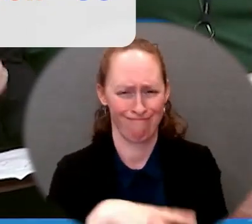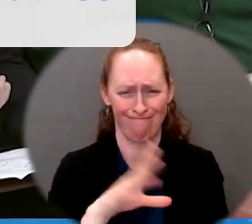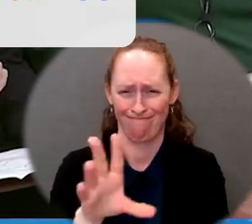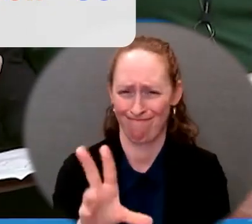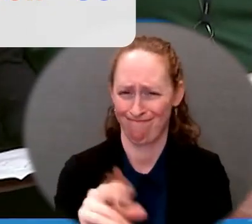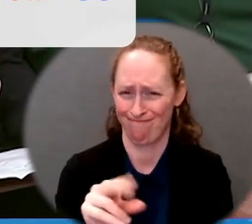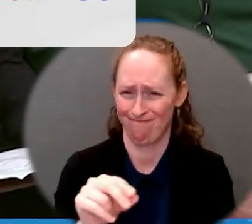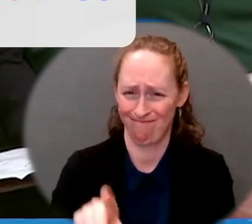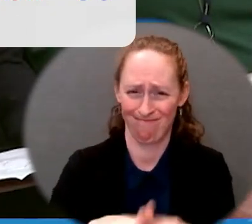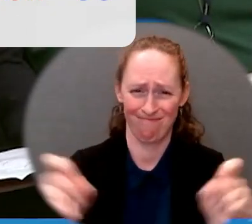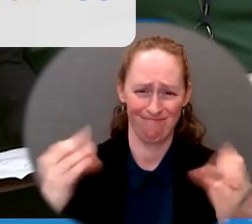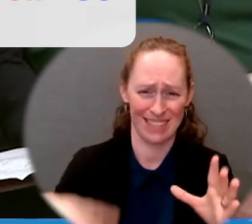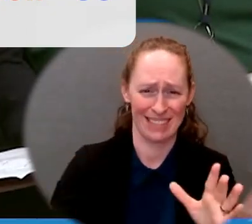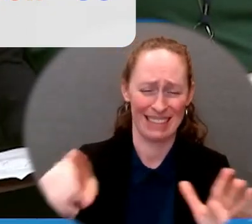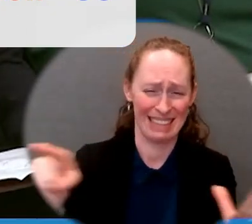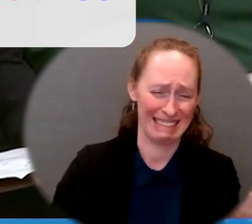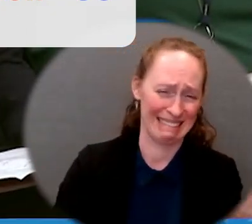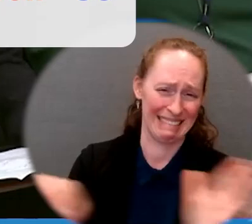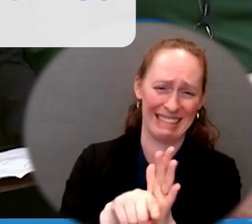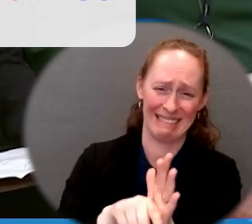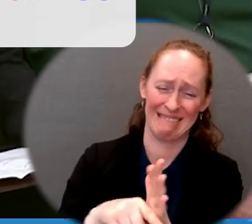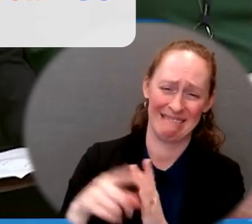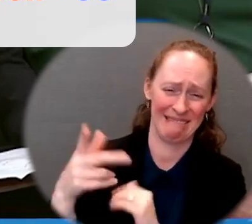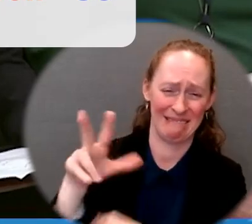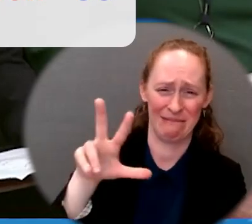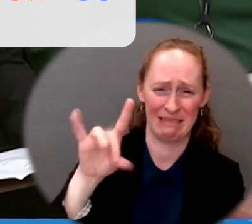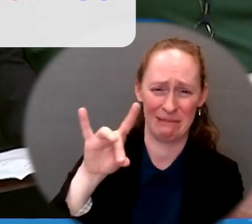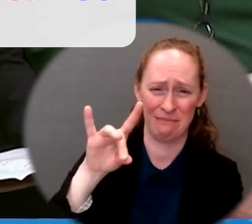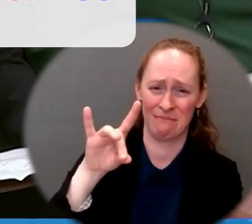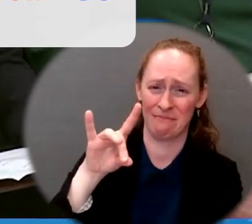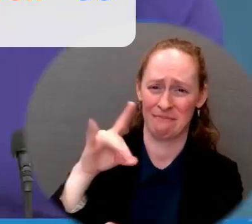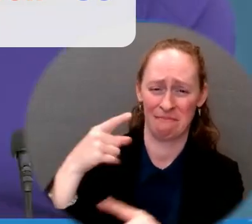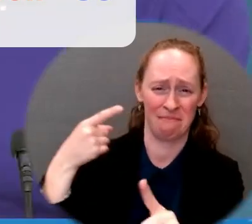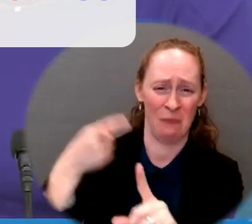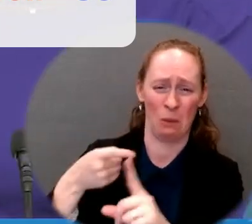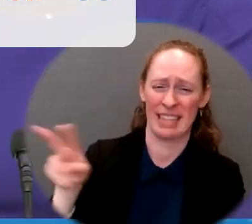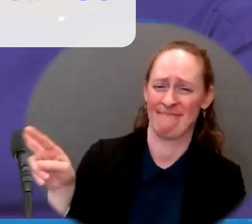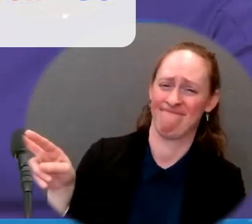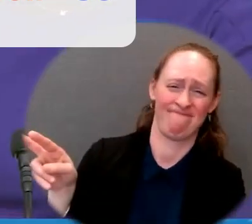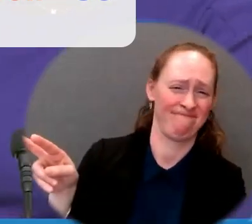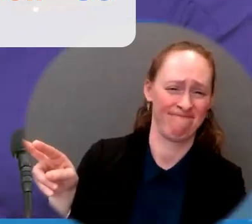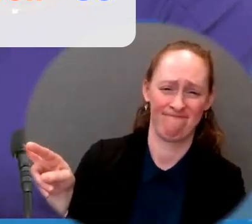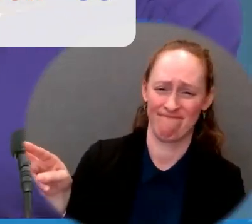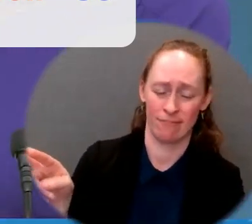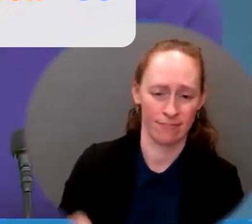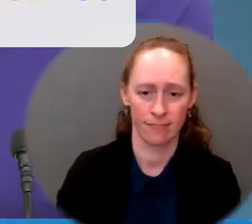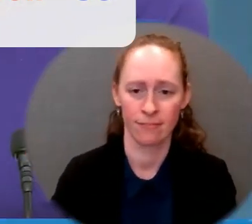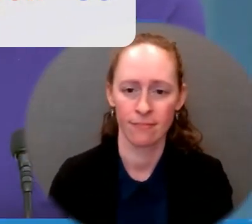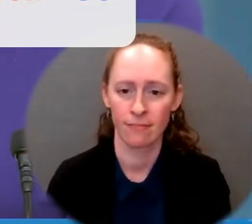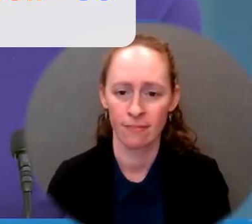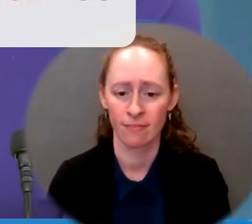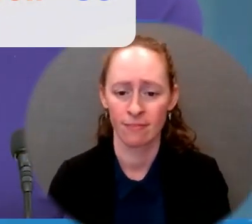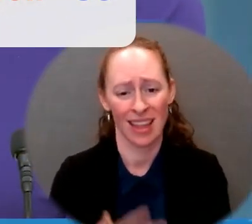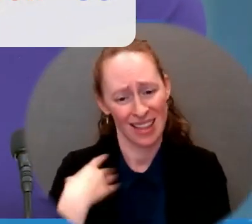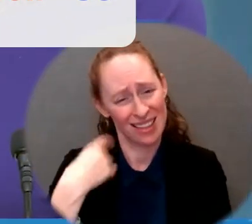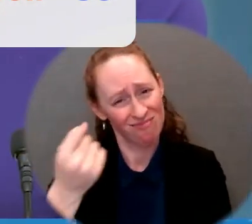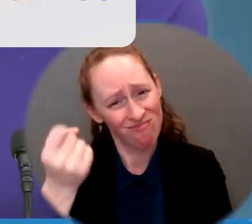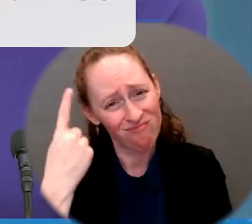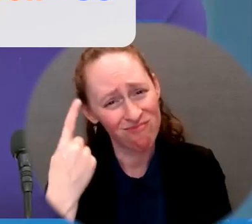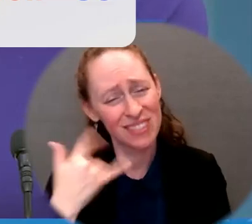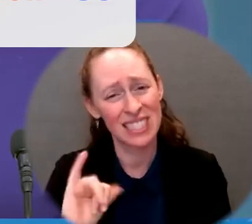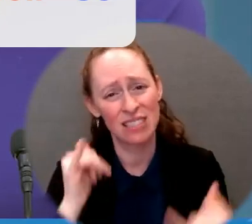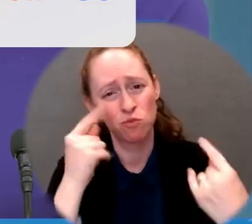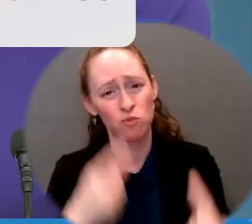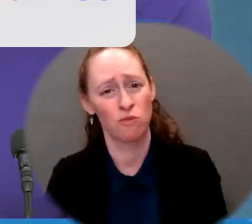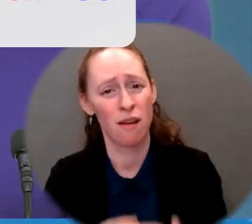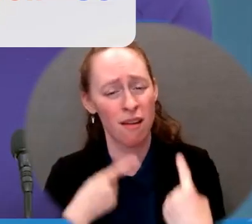ratings on inflation, net negative 38 points. We understand that there are challenges that are in front of us here in this country. That is why